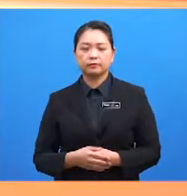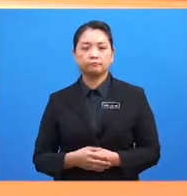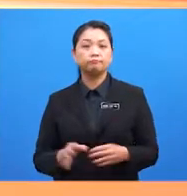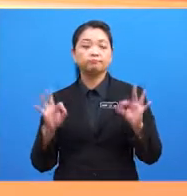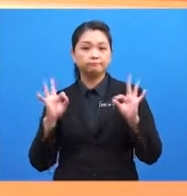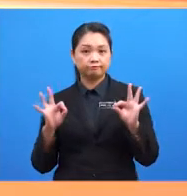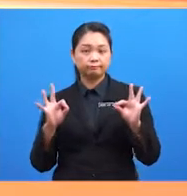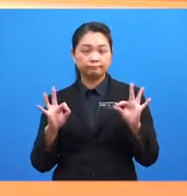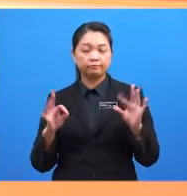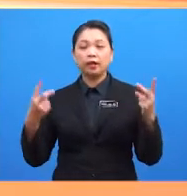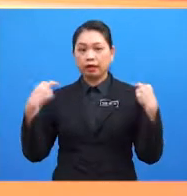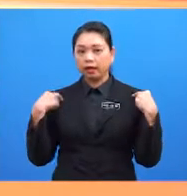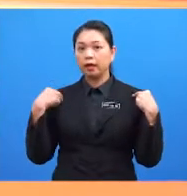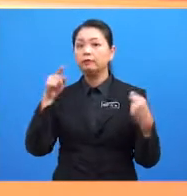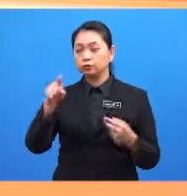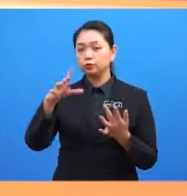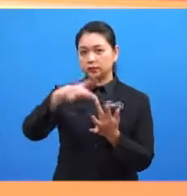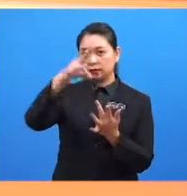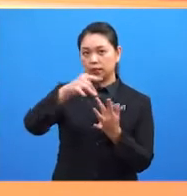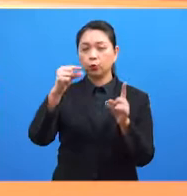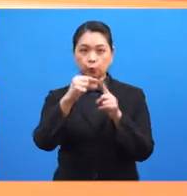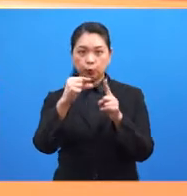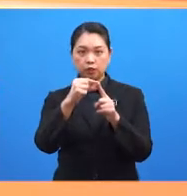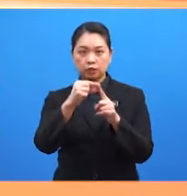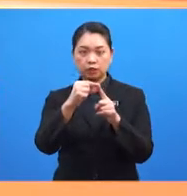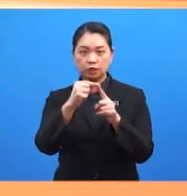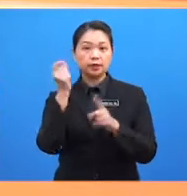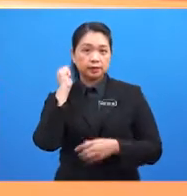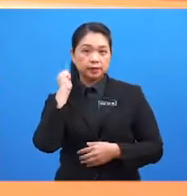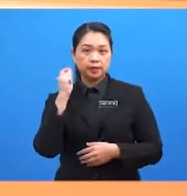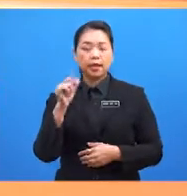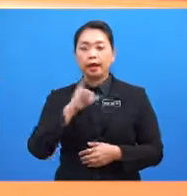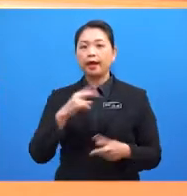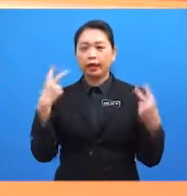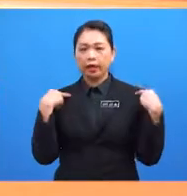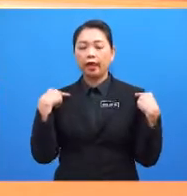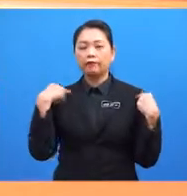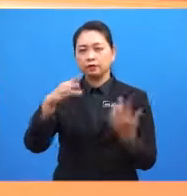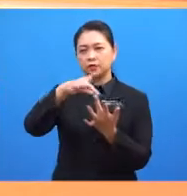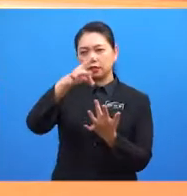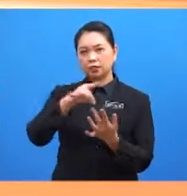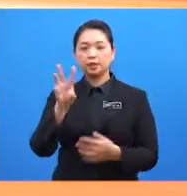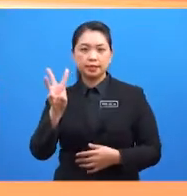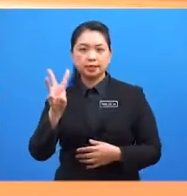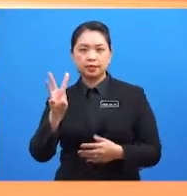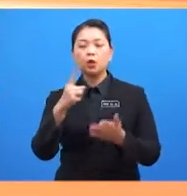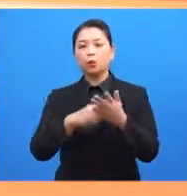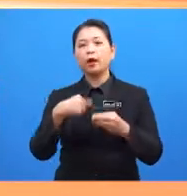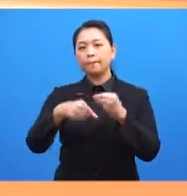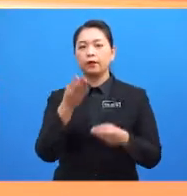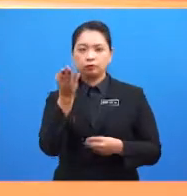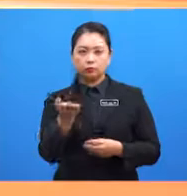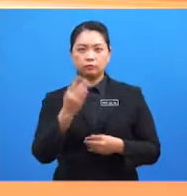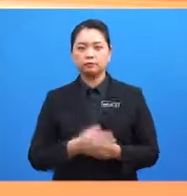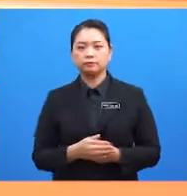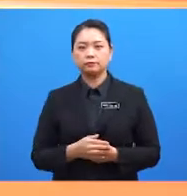Right. Have you selected your words or phrases? I have selected 6. What about you?